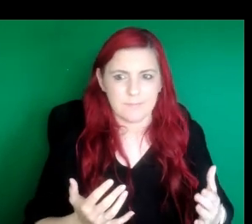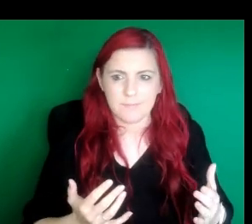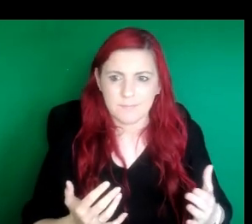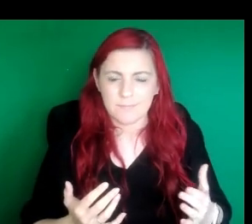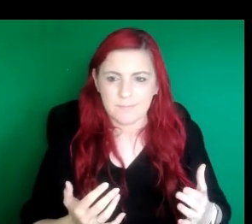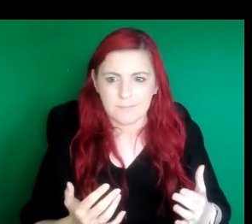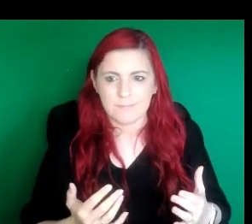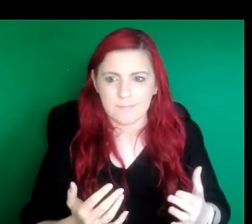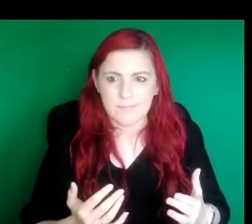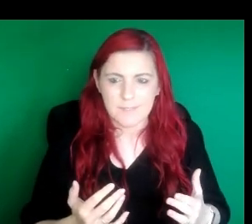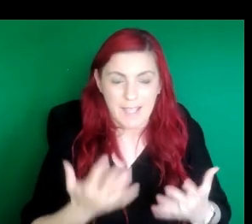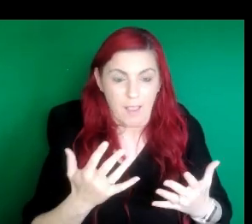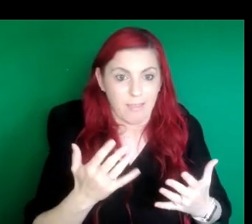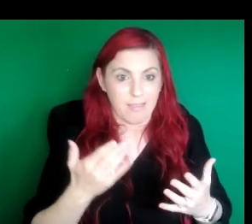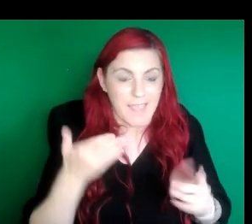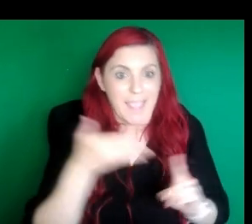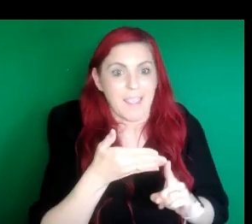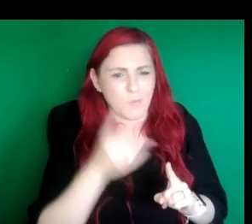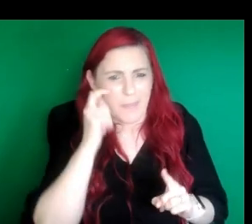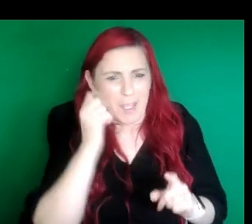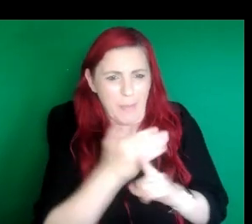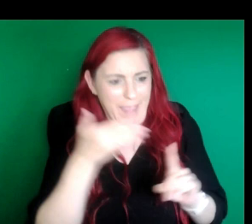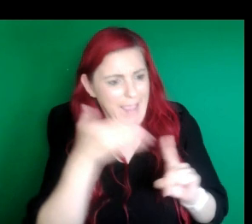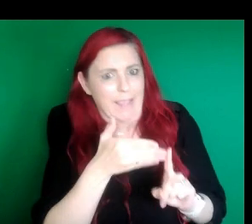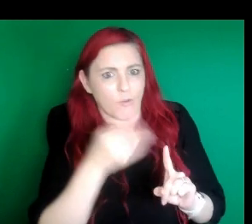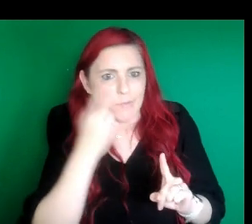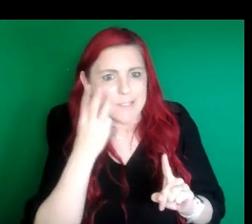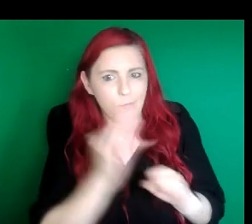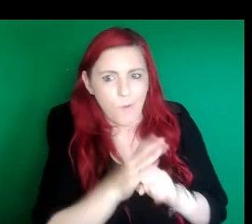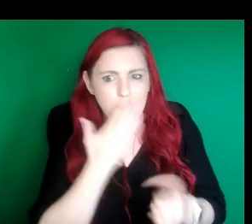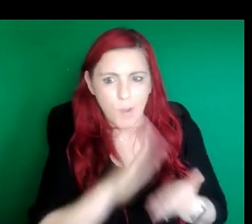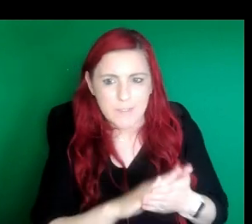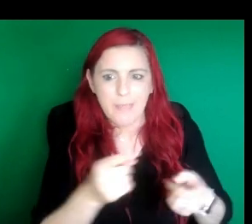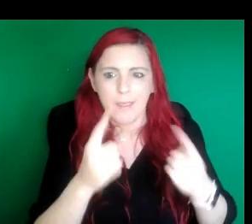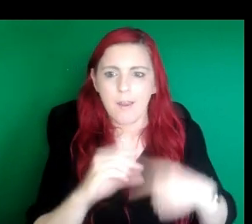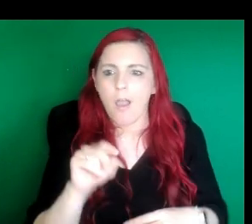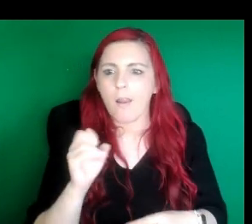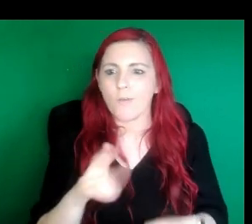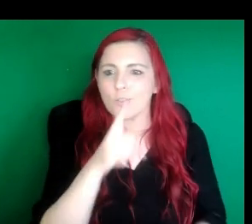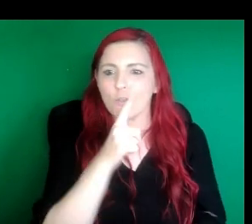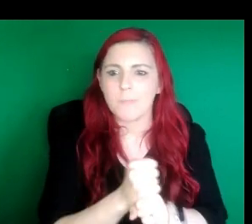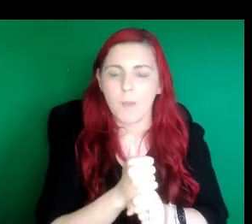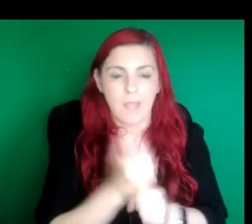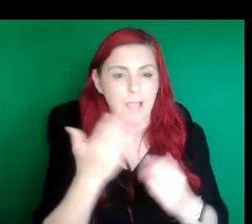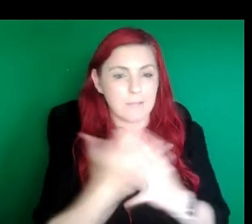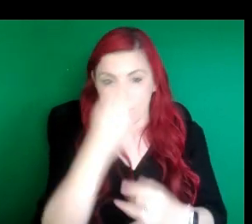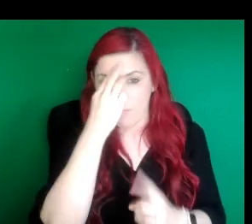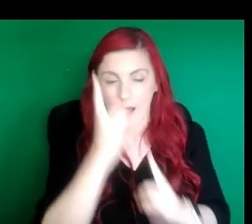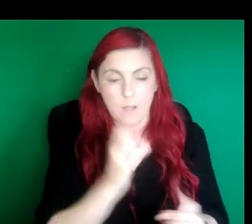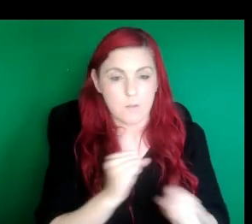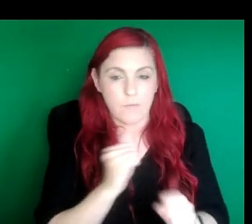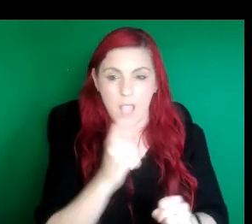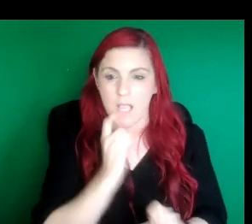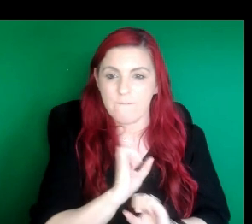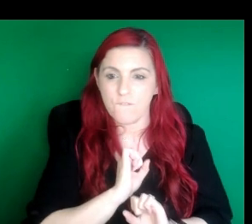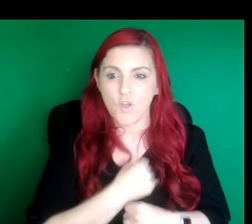the purpose of the appointment. And then Oliver here talked about, the frustrating part with mental health services, for